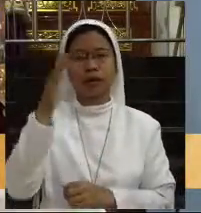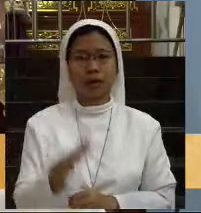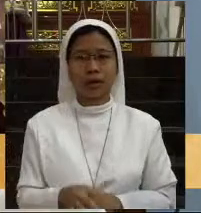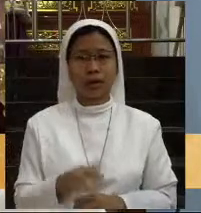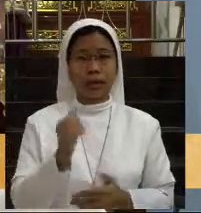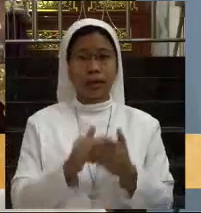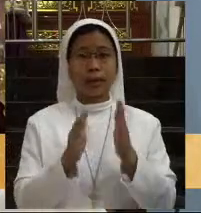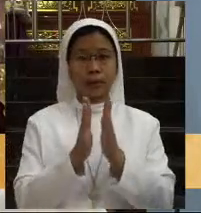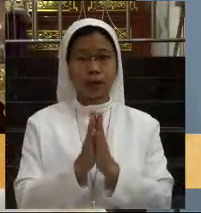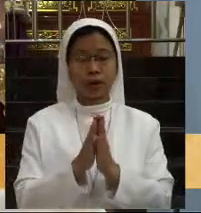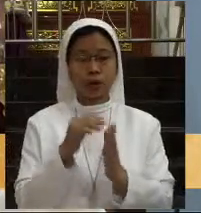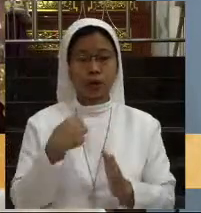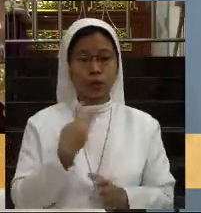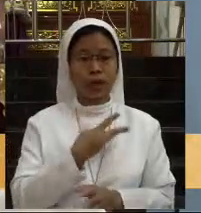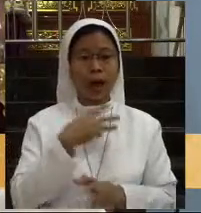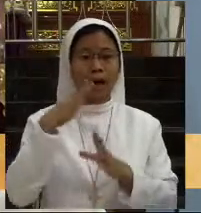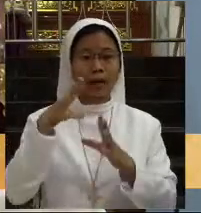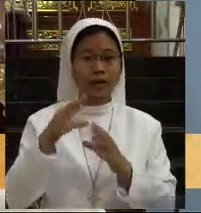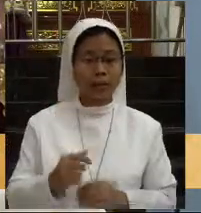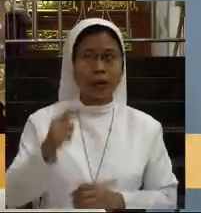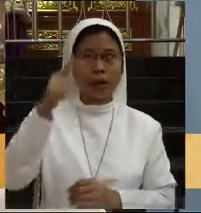acknowledge that God is our Father.